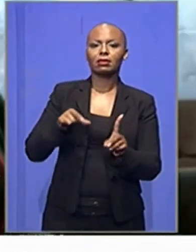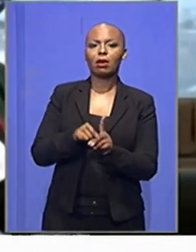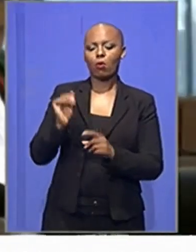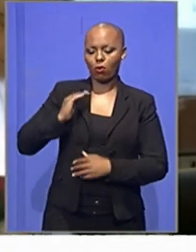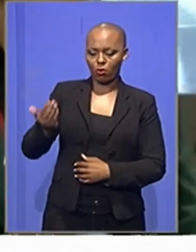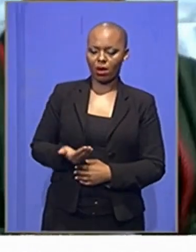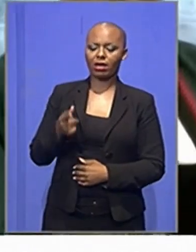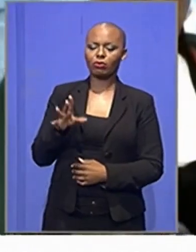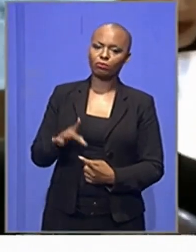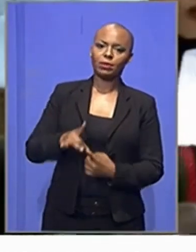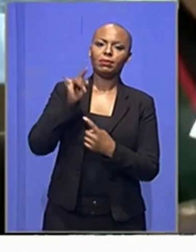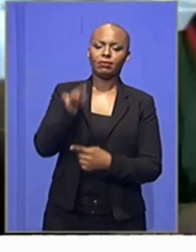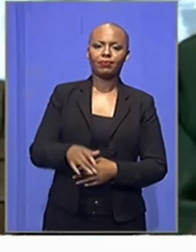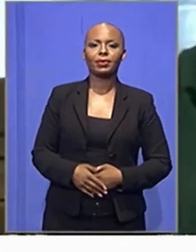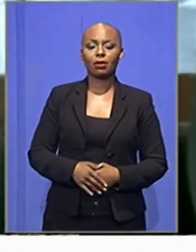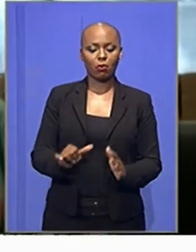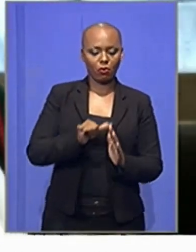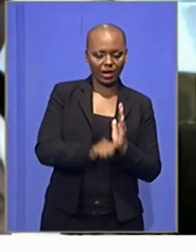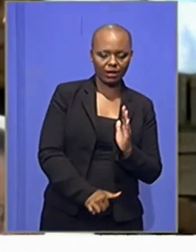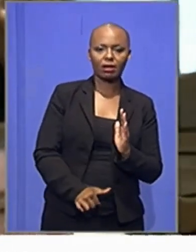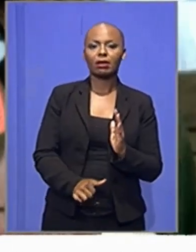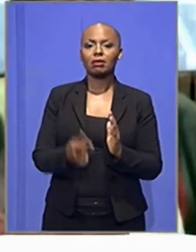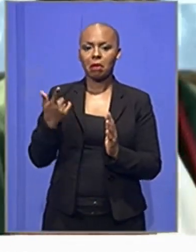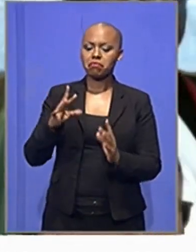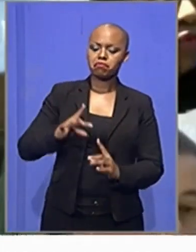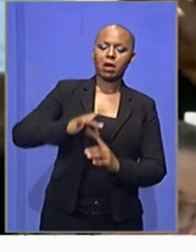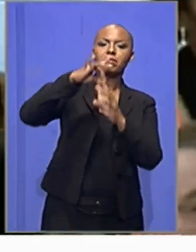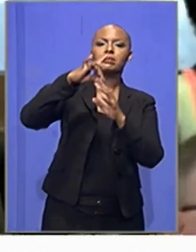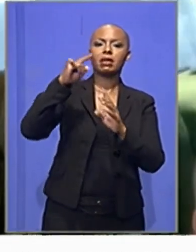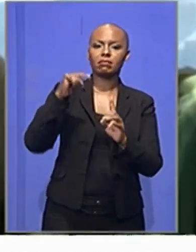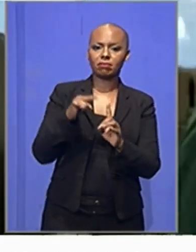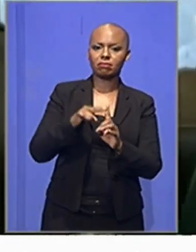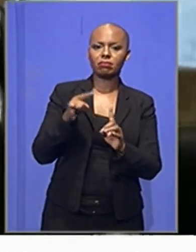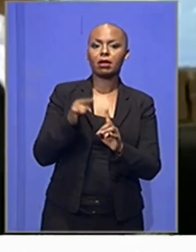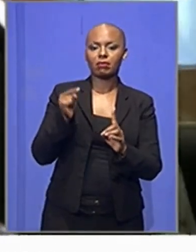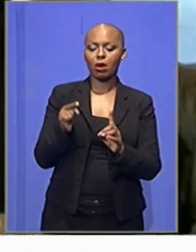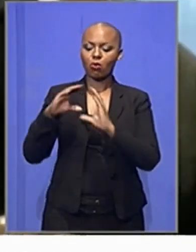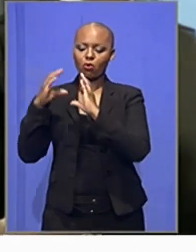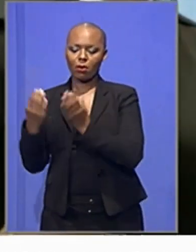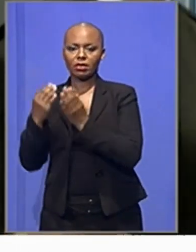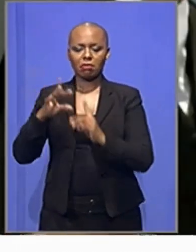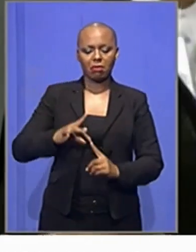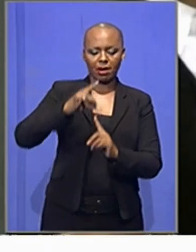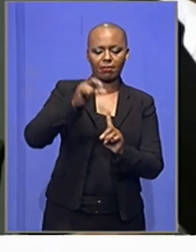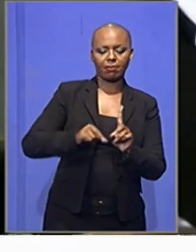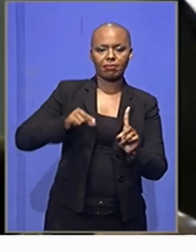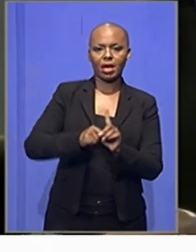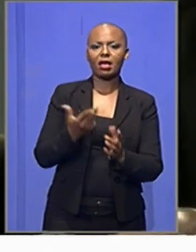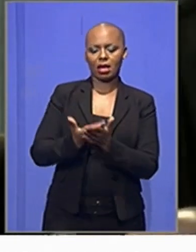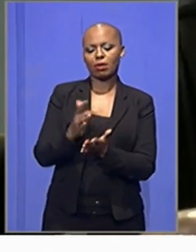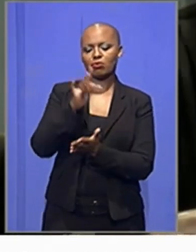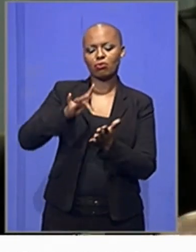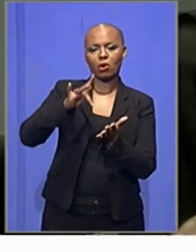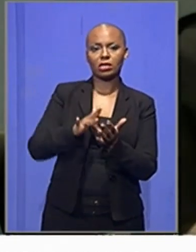beke o bietse a etsa nalane hape ka morao lebitso la hae le kgothaletswe maemong a wa moahlodi e moholo lekgotleng la